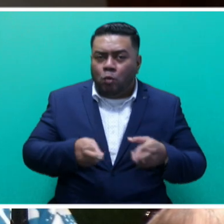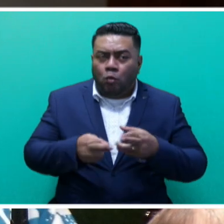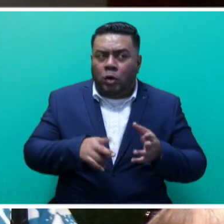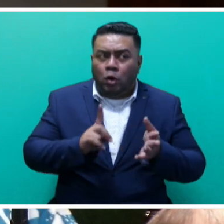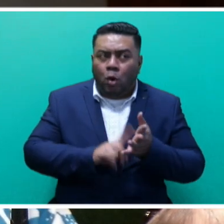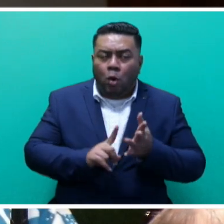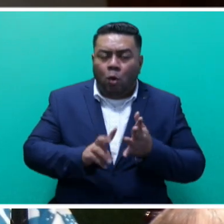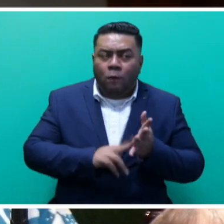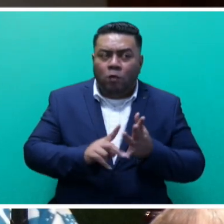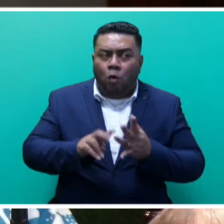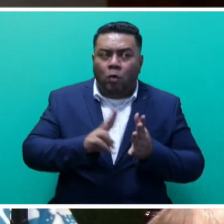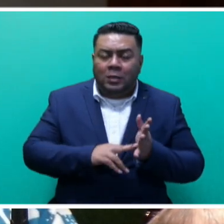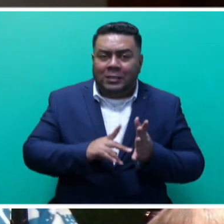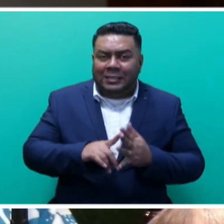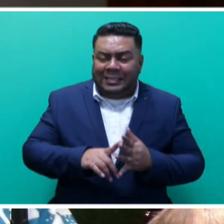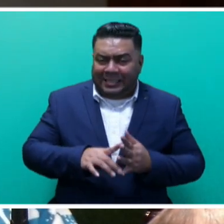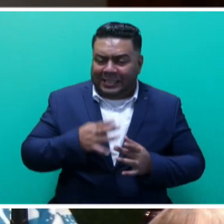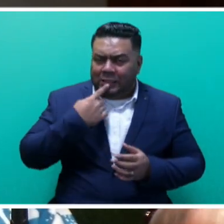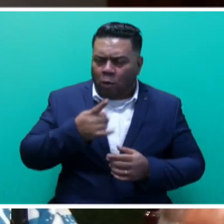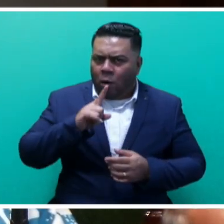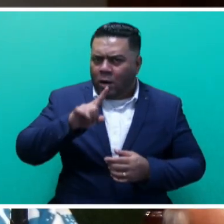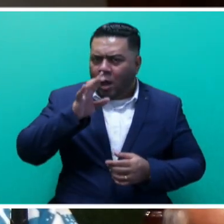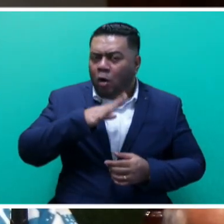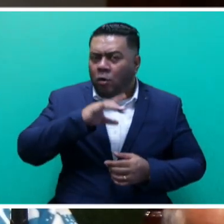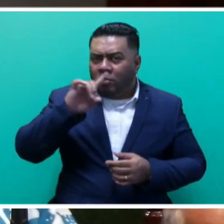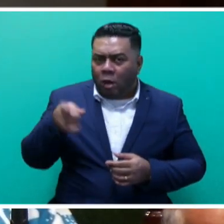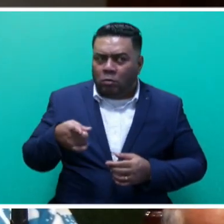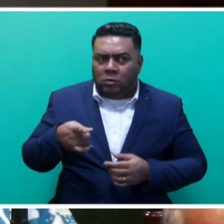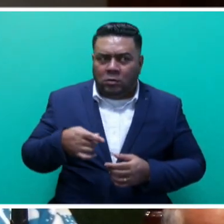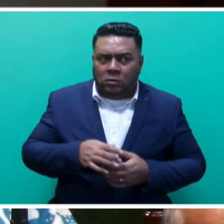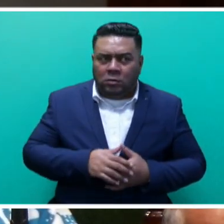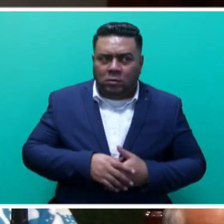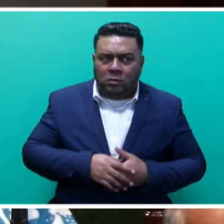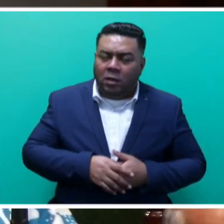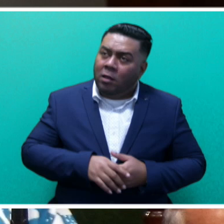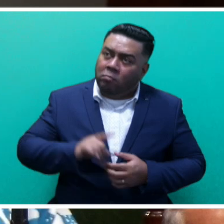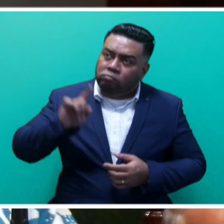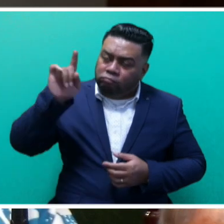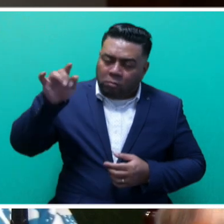there was 100,000 Yangona plants up there.